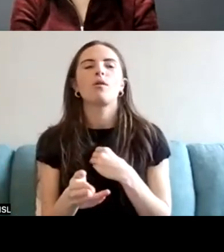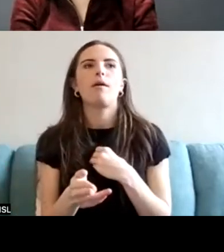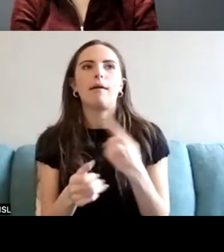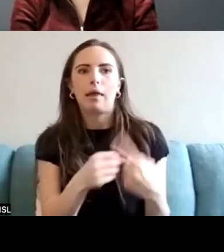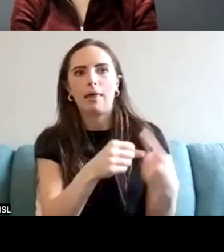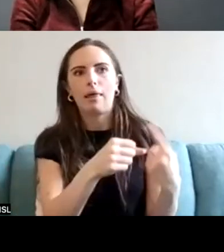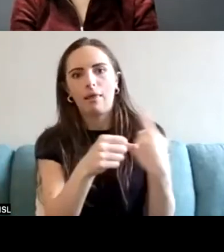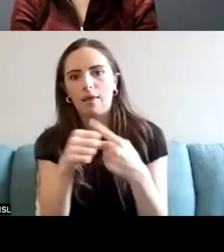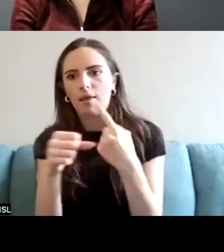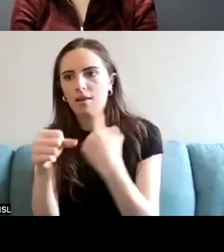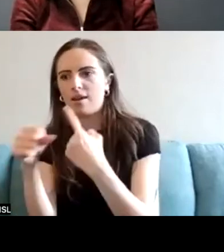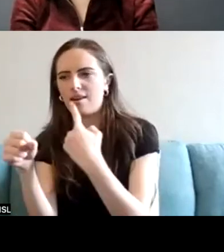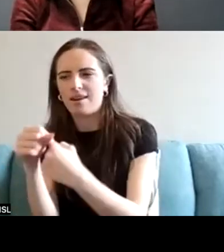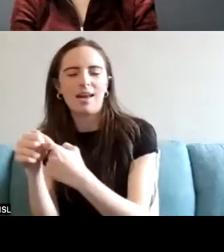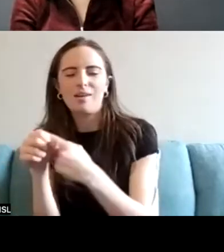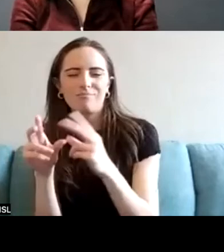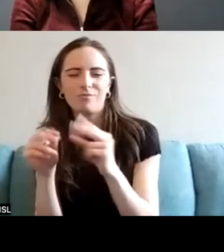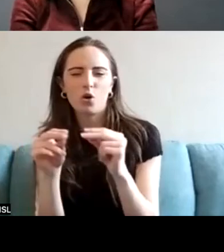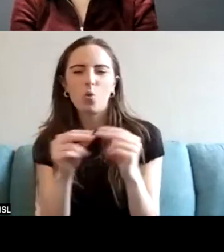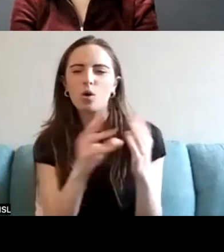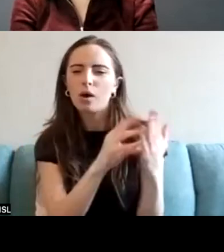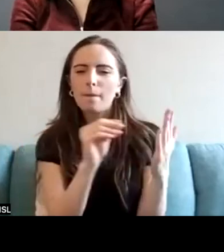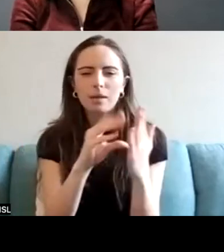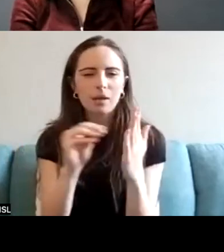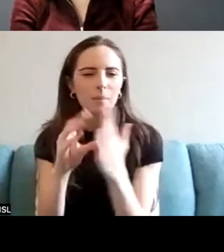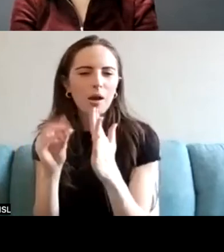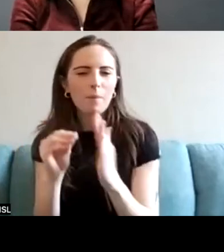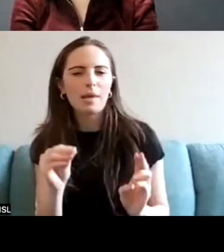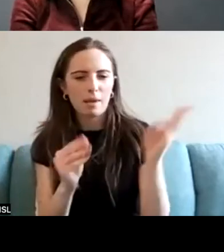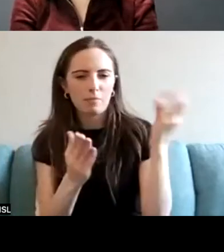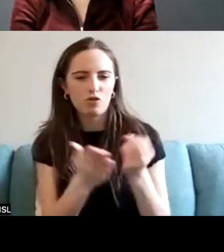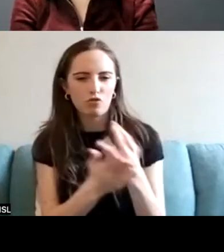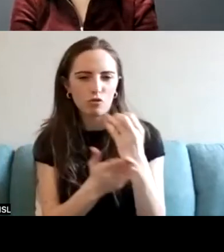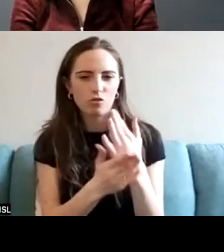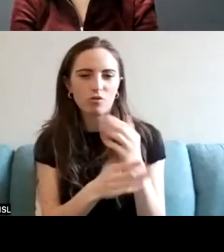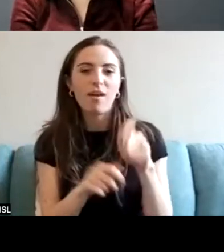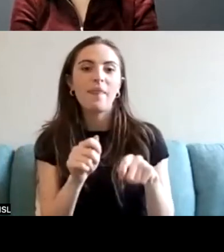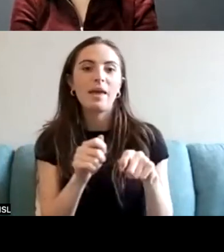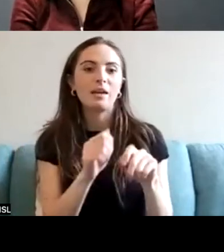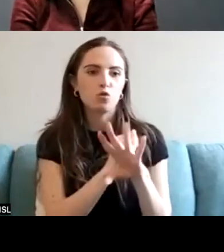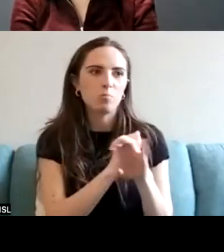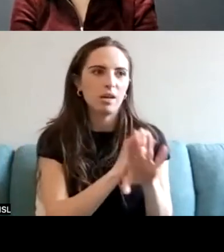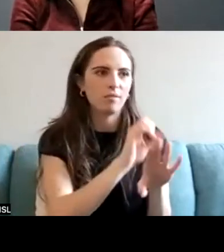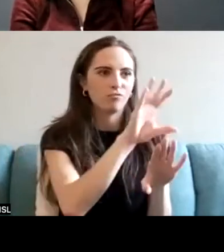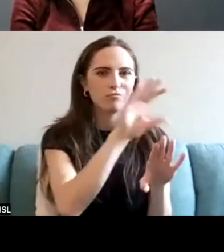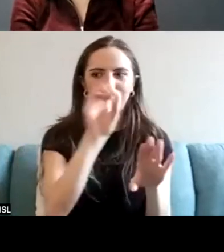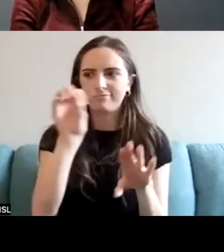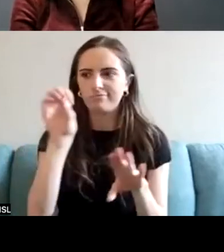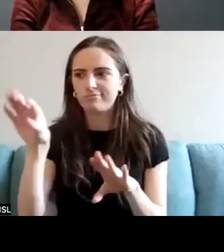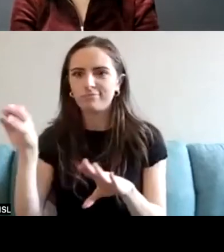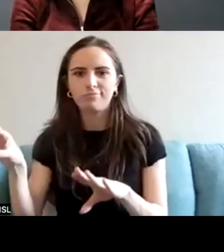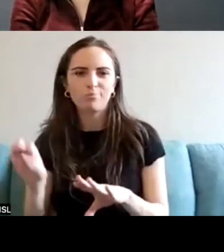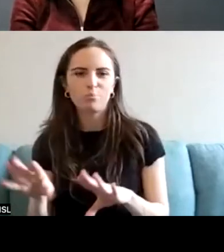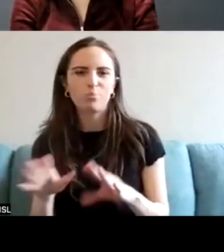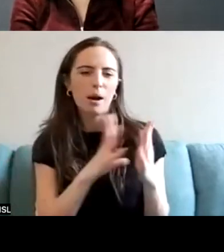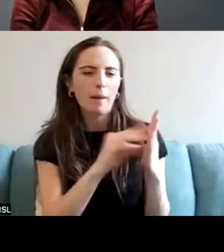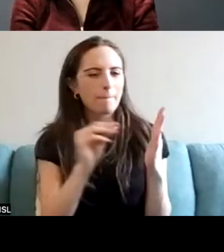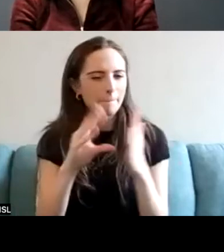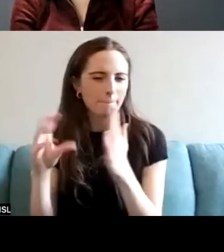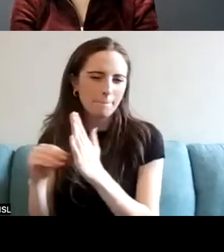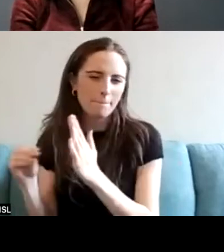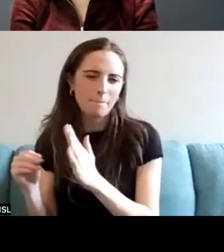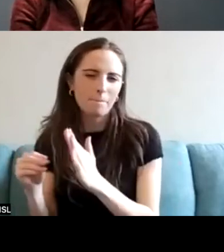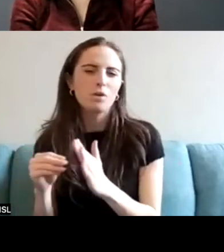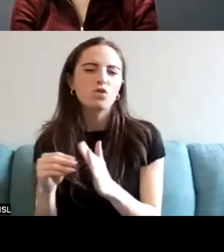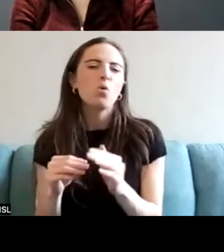image each time. Like there's things like that can, it does take time to incorporate these steps, but there's ways that you can also save a